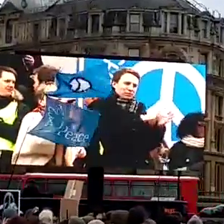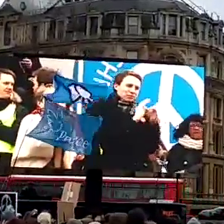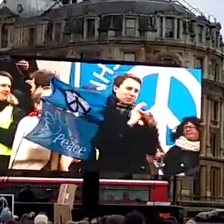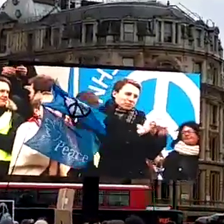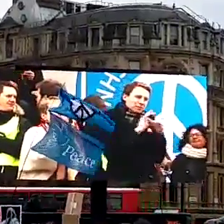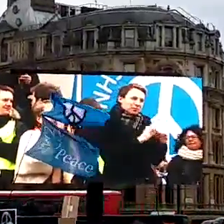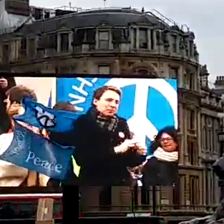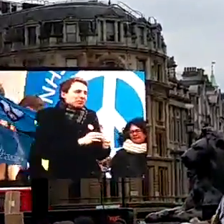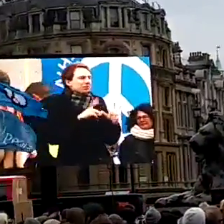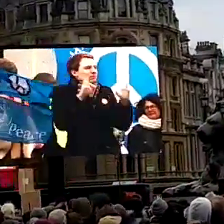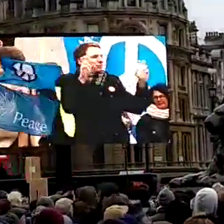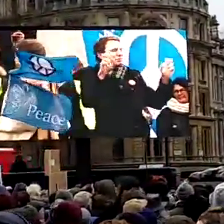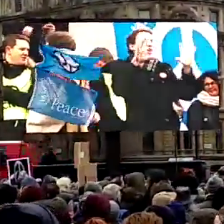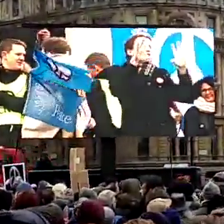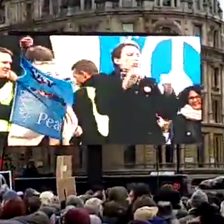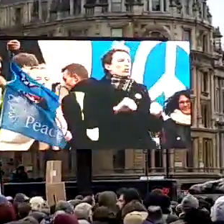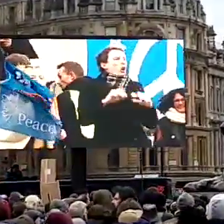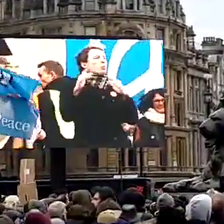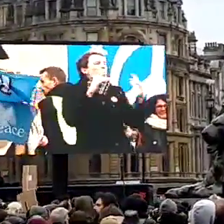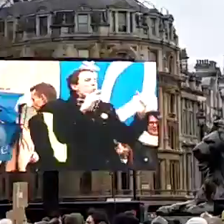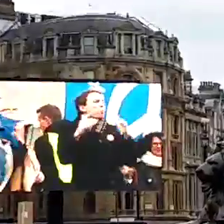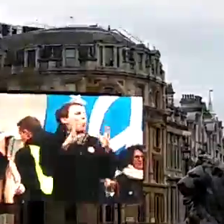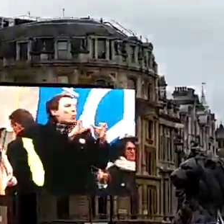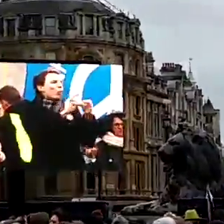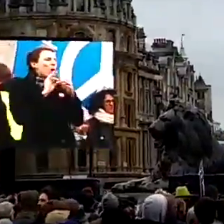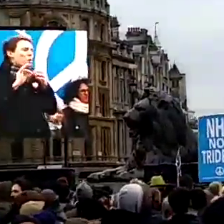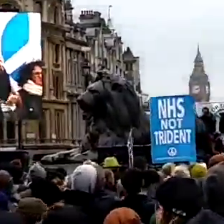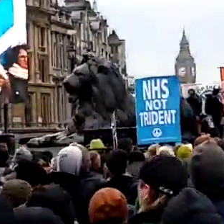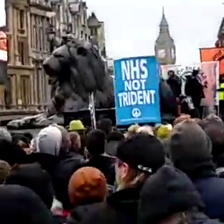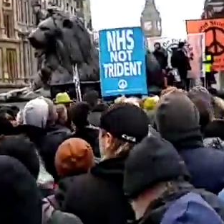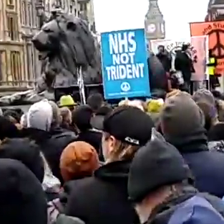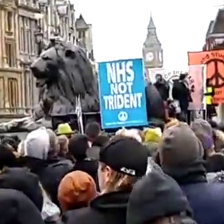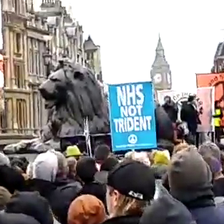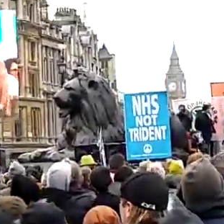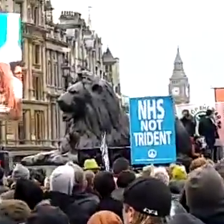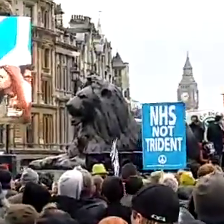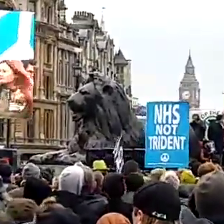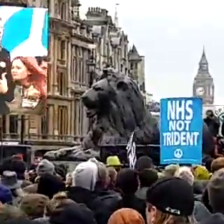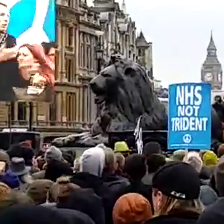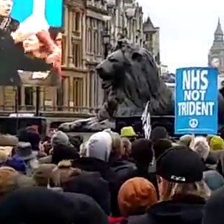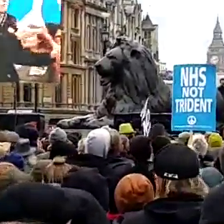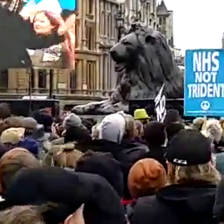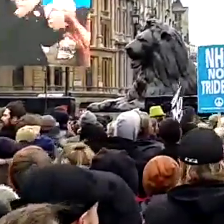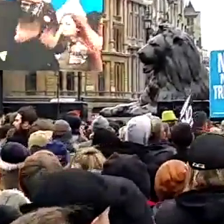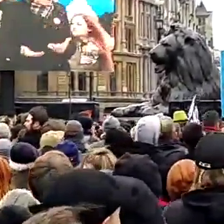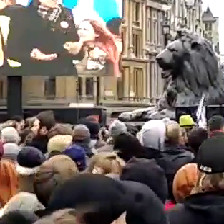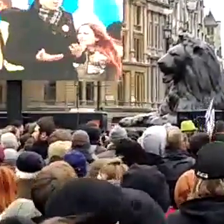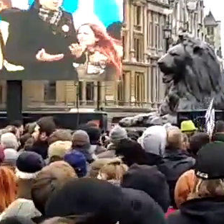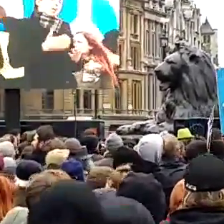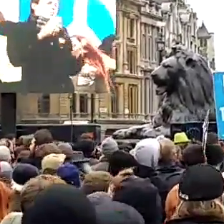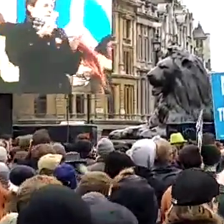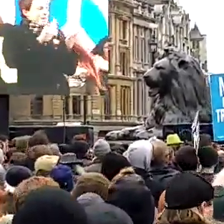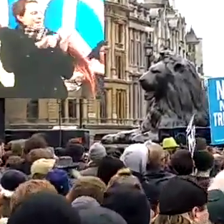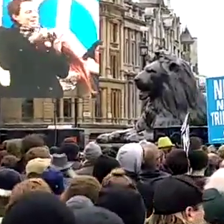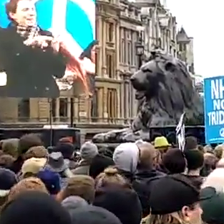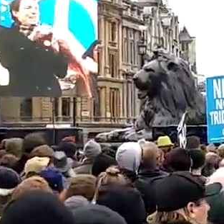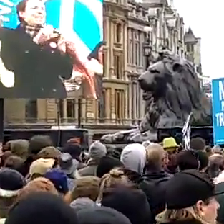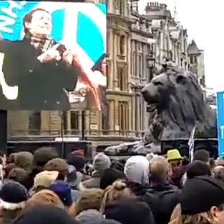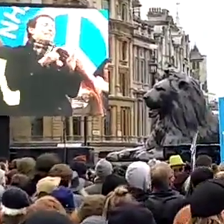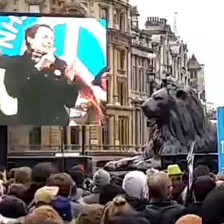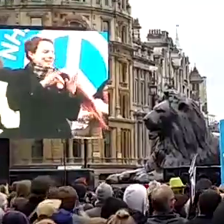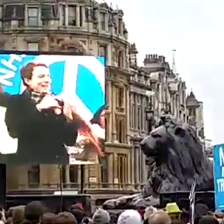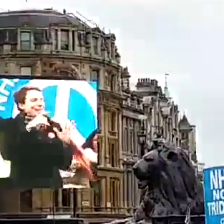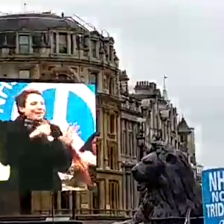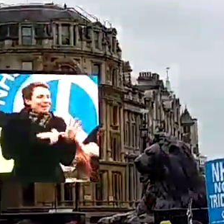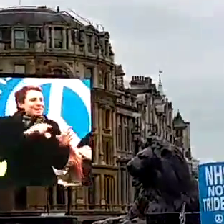War Coalition. It's a great pleasure to welcome their convener, Lindsay German, to the microphone. Welcome, Lindsay.